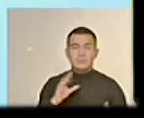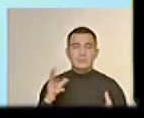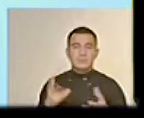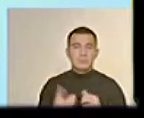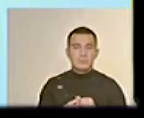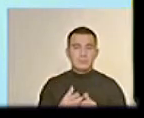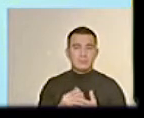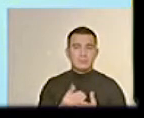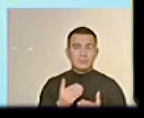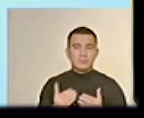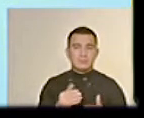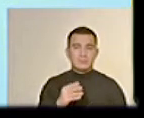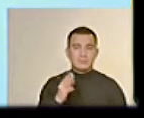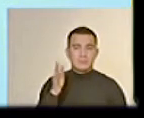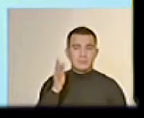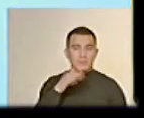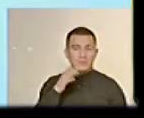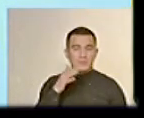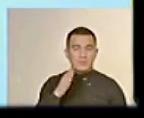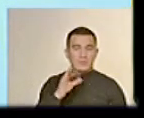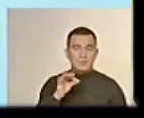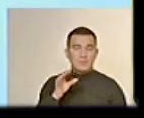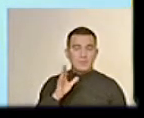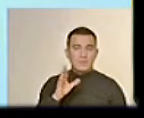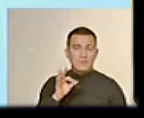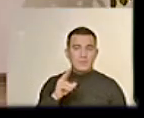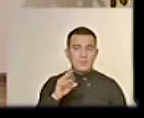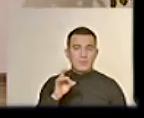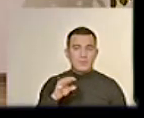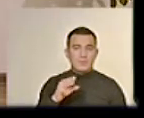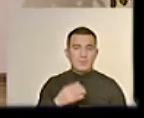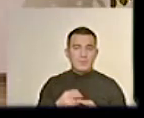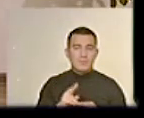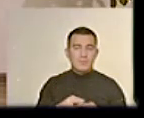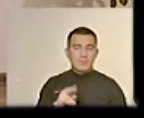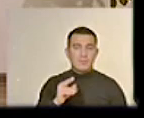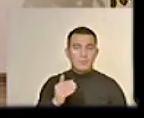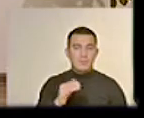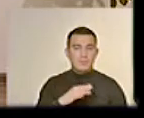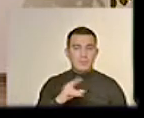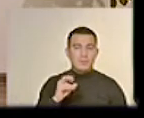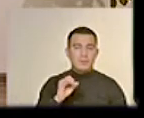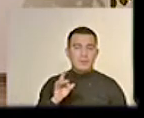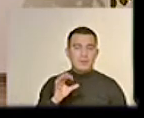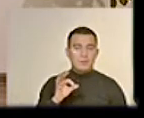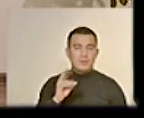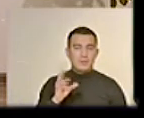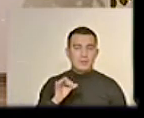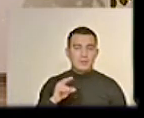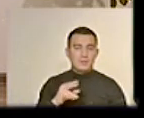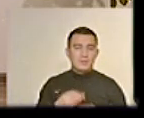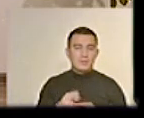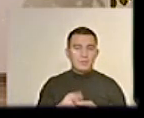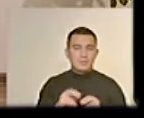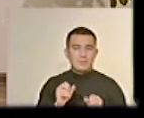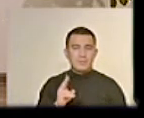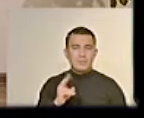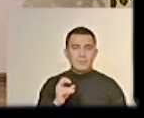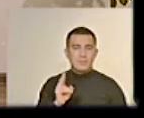ya'ni vodorod peroksiddan ham laboratoriya sharoitida kislorod olishimiz mumkin, kaliy permanganatdan ham